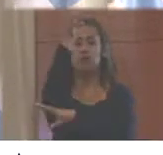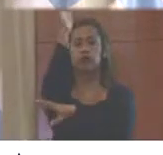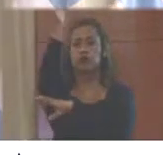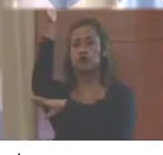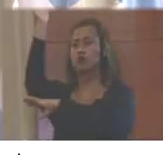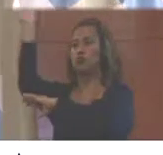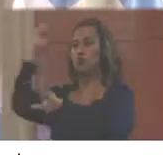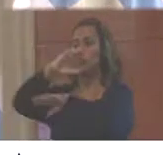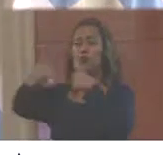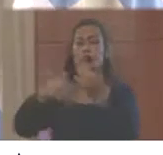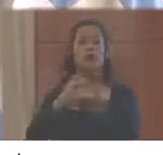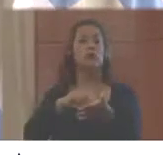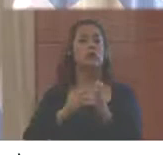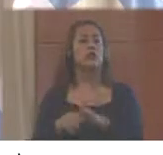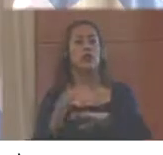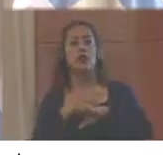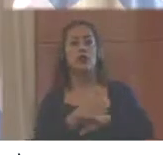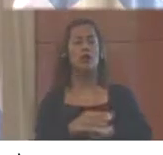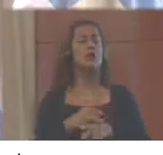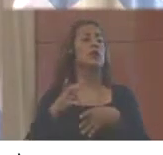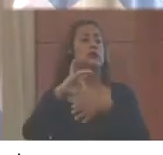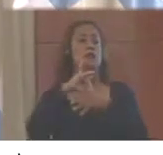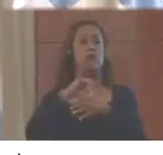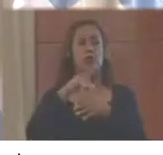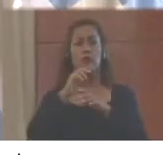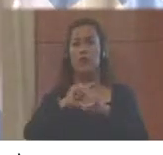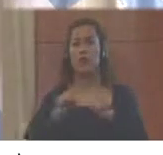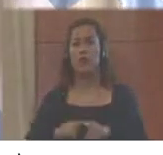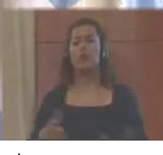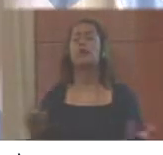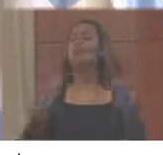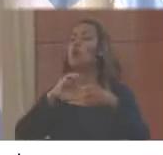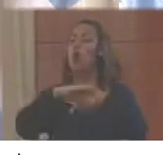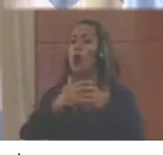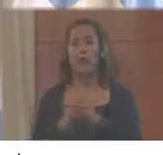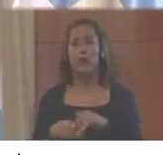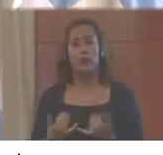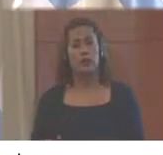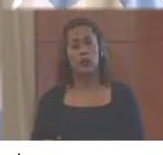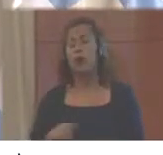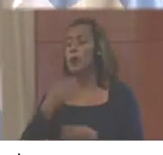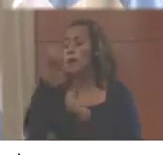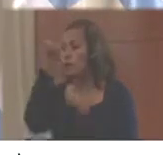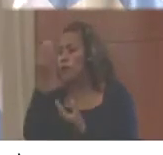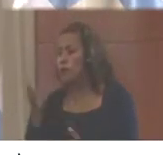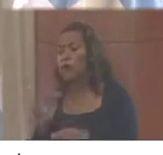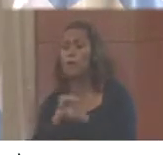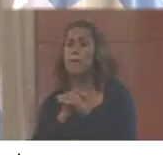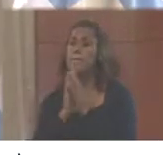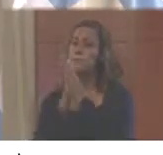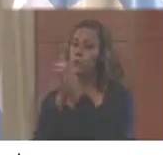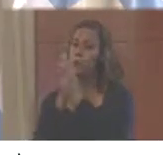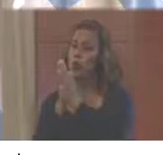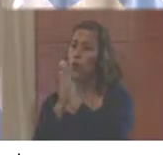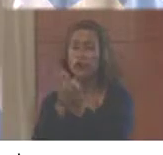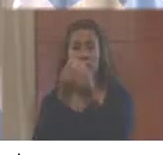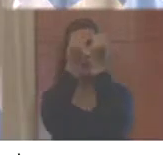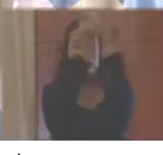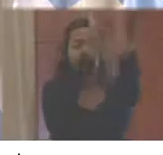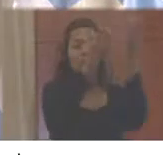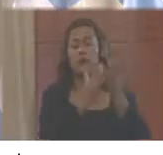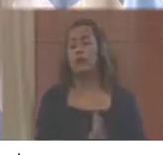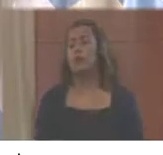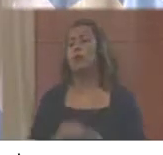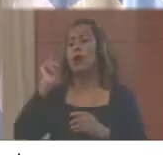and all of what it represents in matters of disasters. And I take this opportunity to ask her to please convey